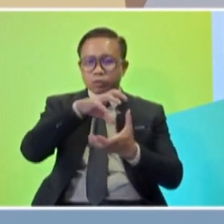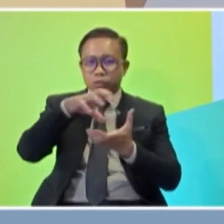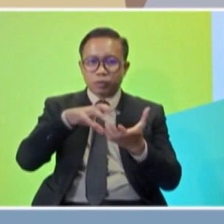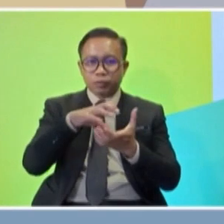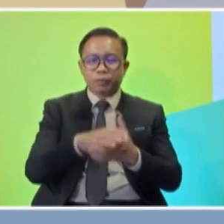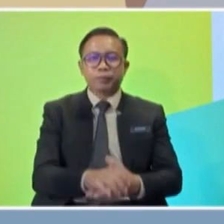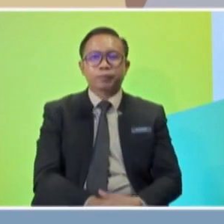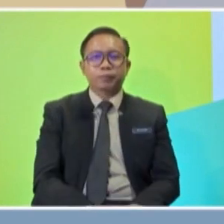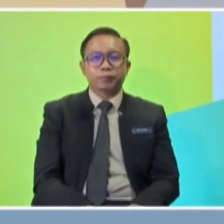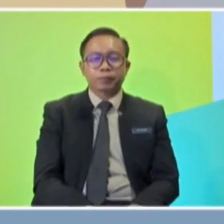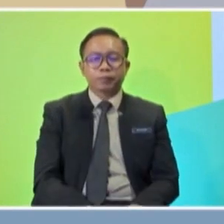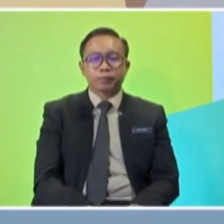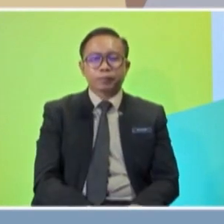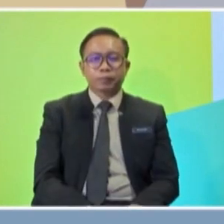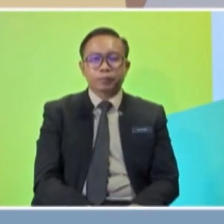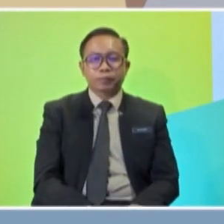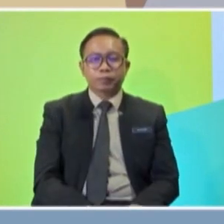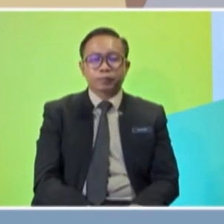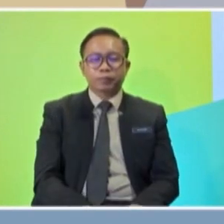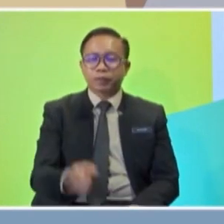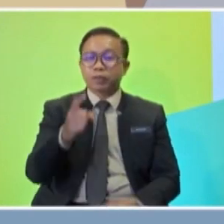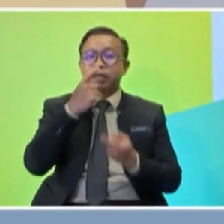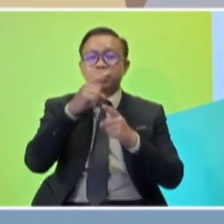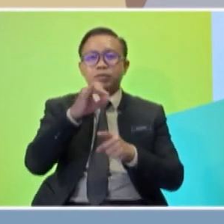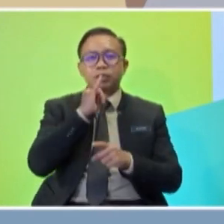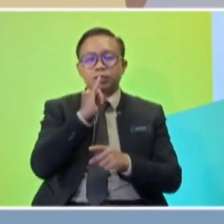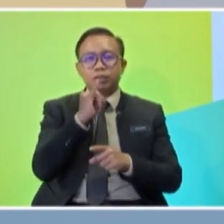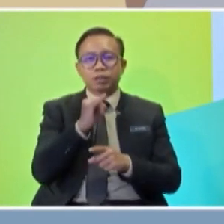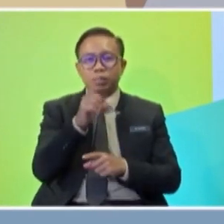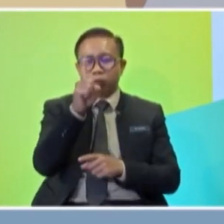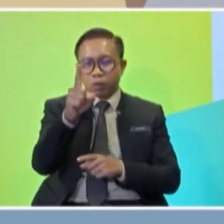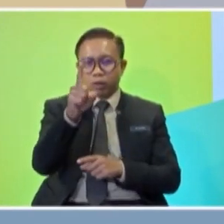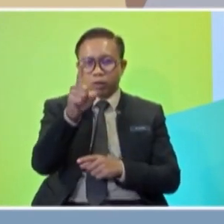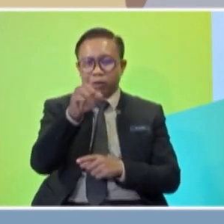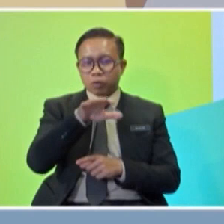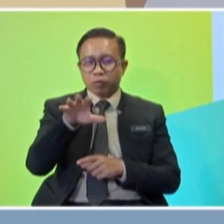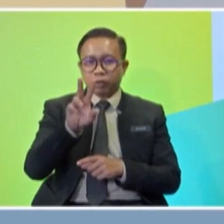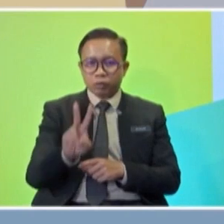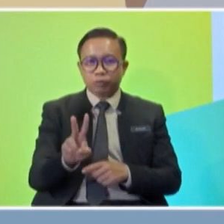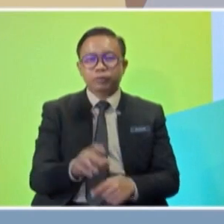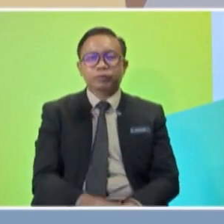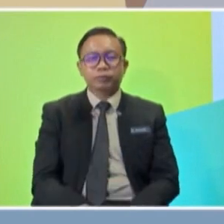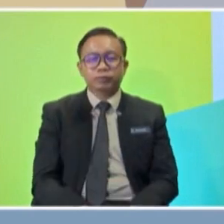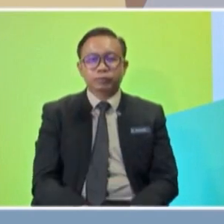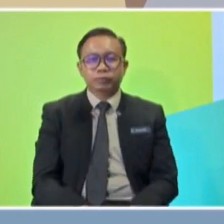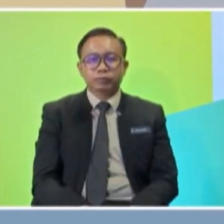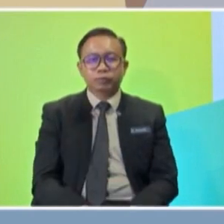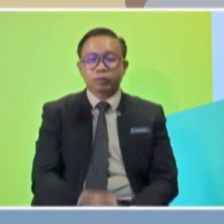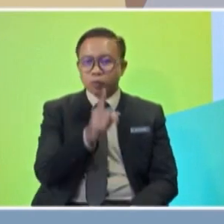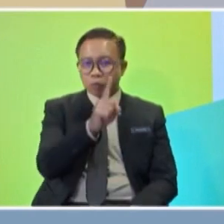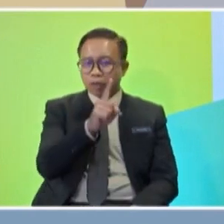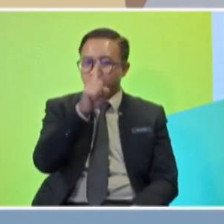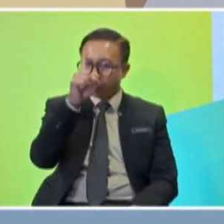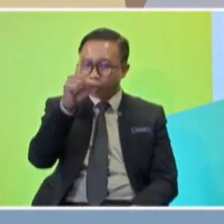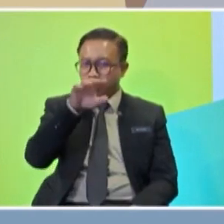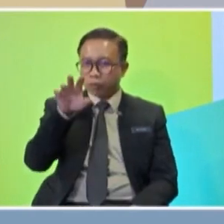little bit? Okay, good. All right. So the answer will be 1, 1 over 2. 1, 1 over 2. 1,